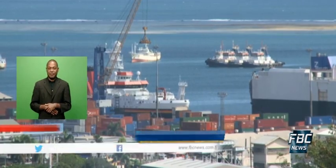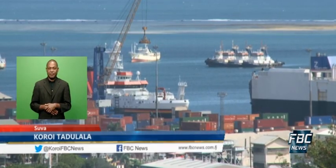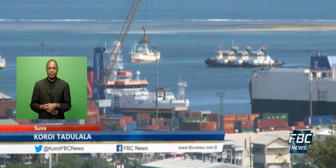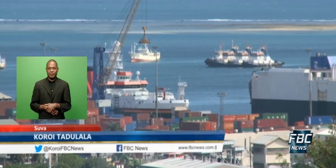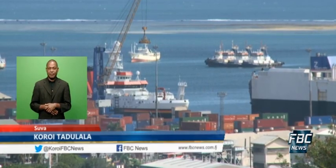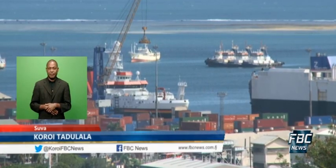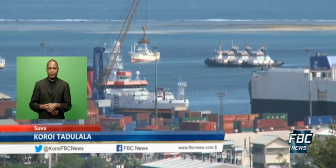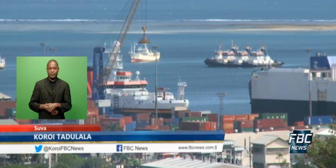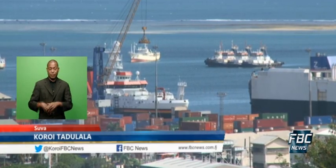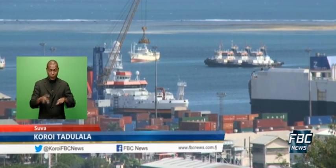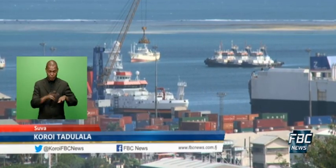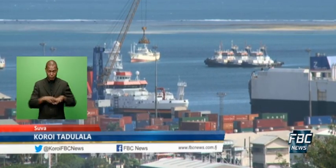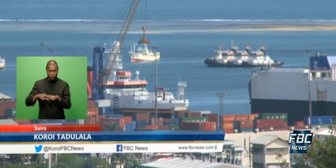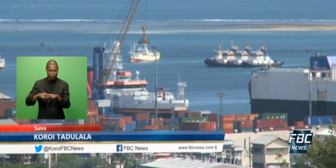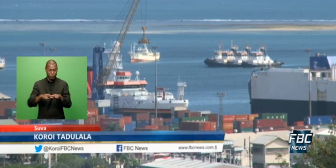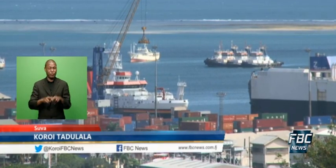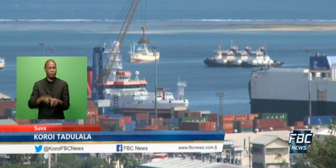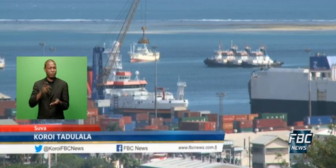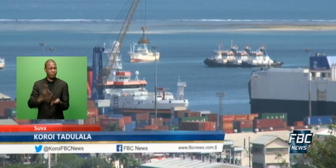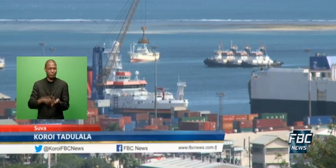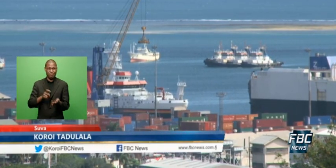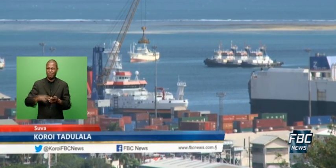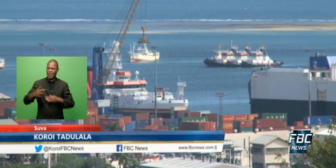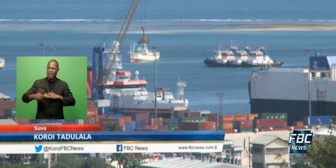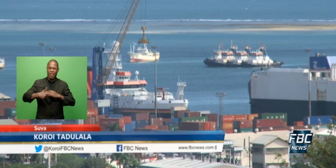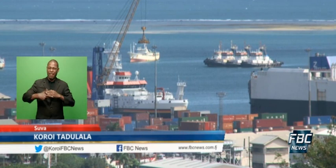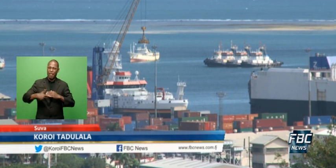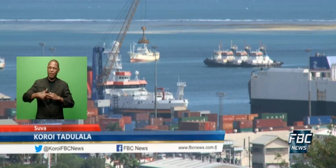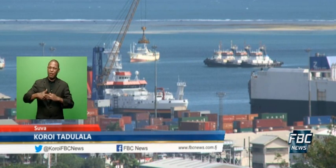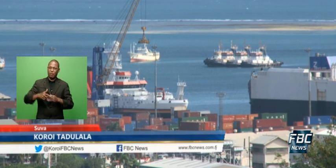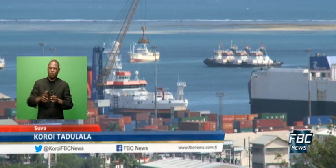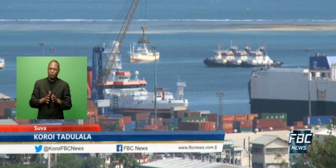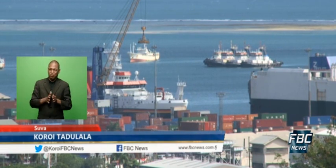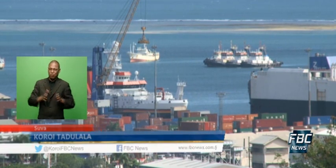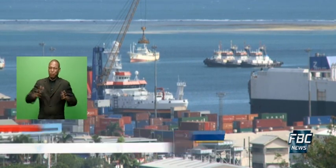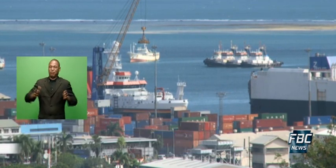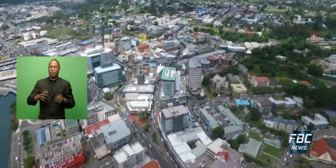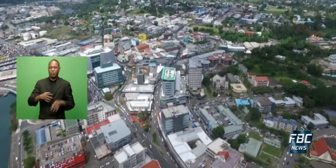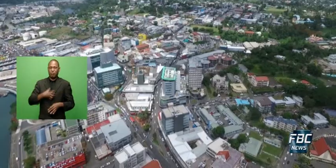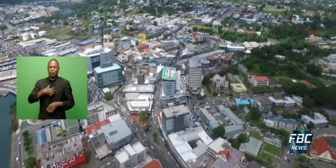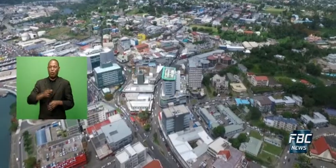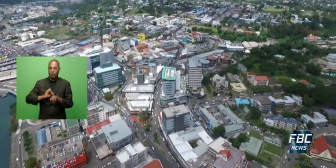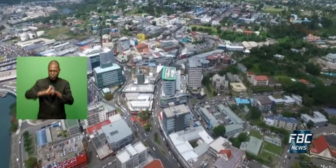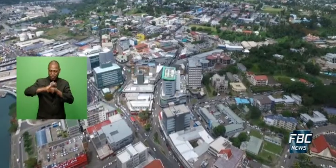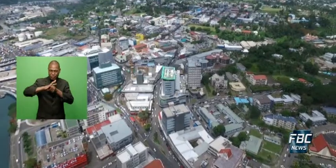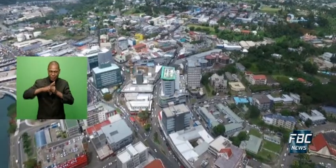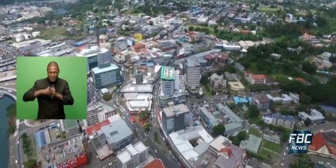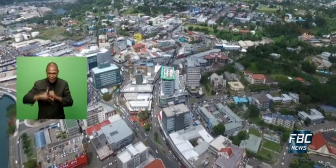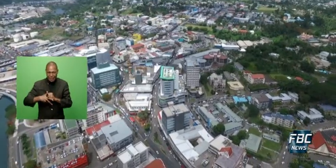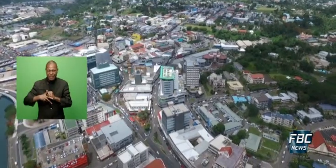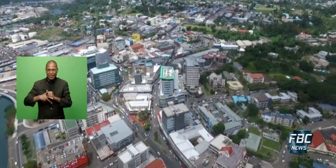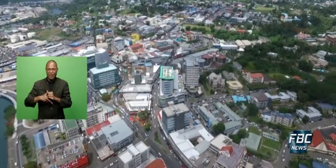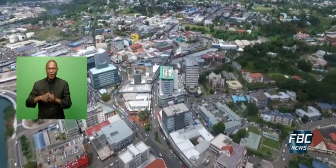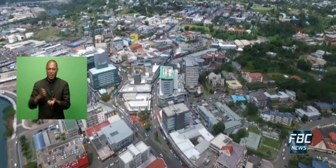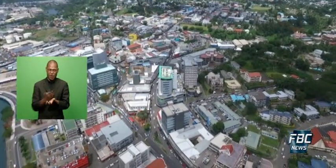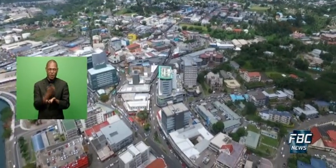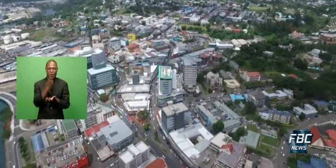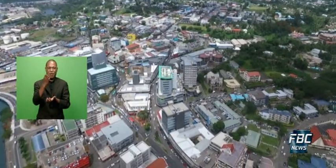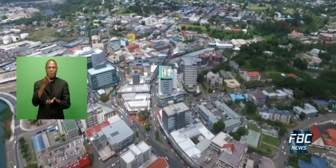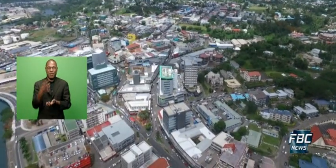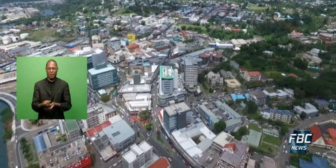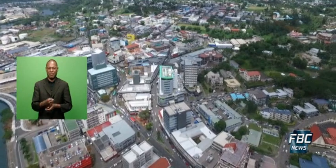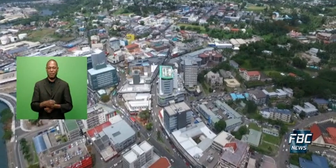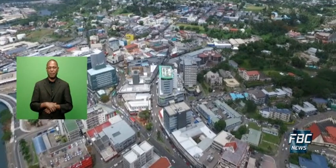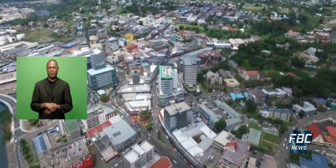Piji's debt level is likely to increase further by the end of July due to the impact of the COVID-19 on the economy. With the